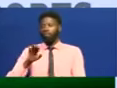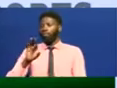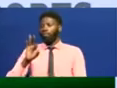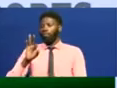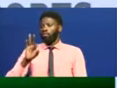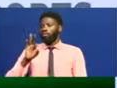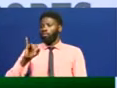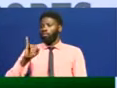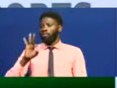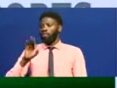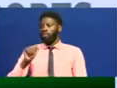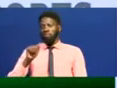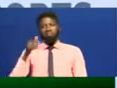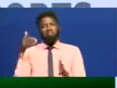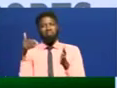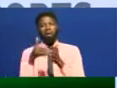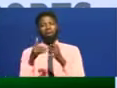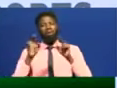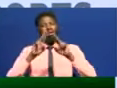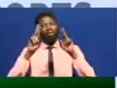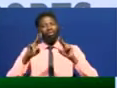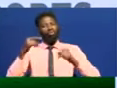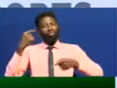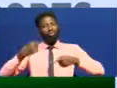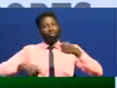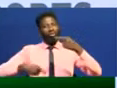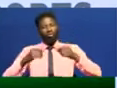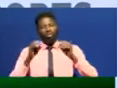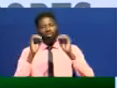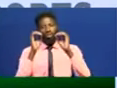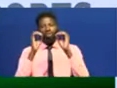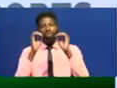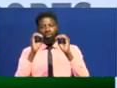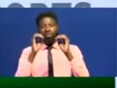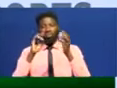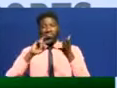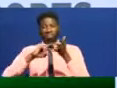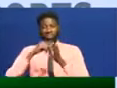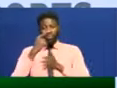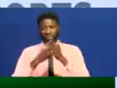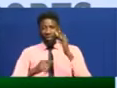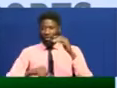FIFA. And this had frozen the entire football economy.